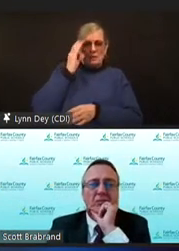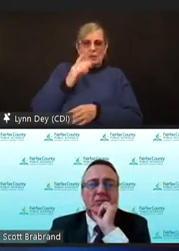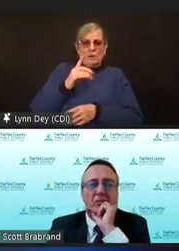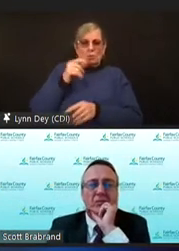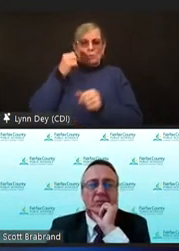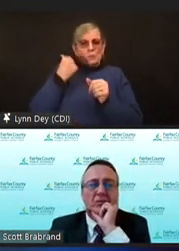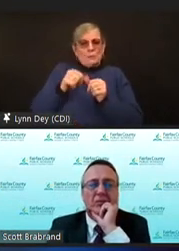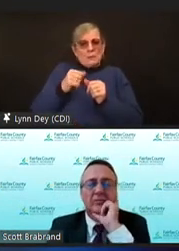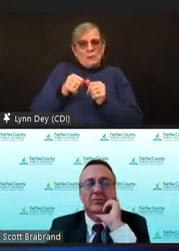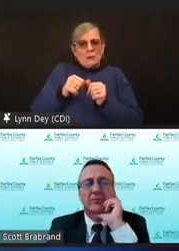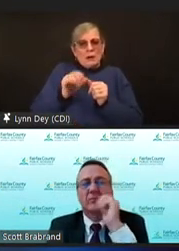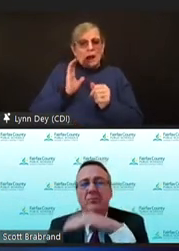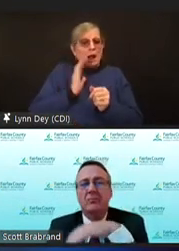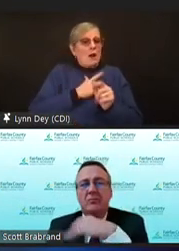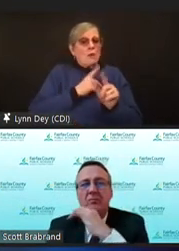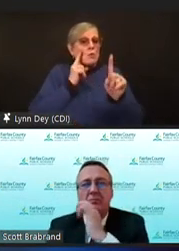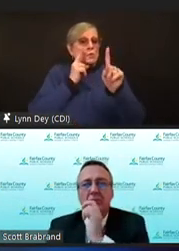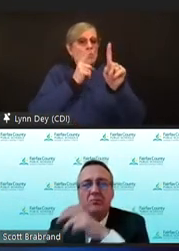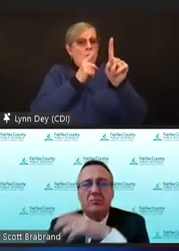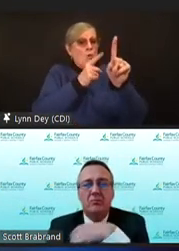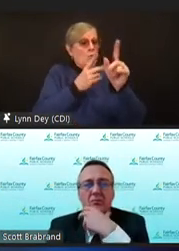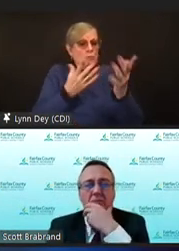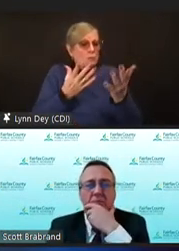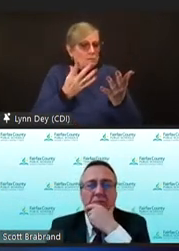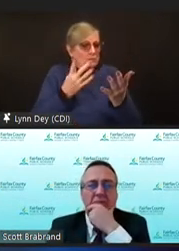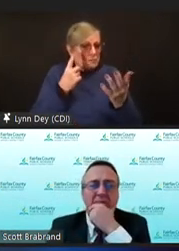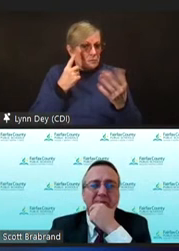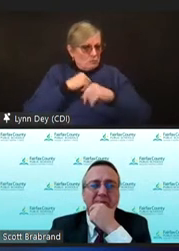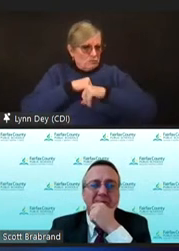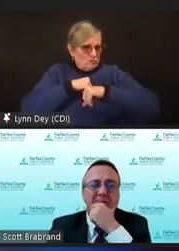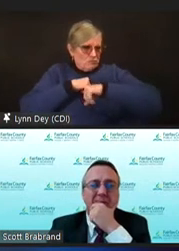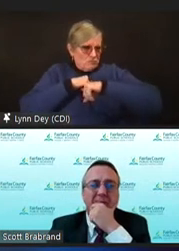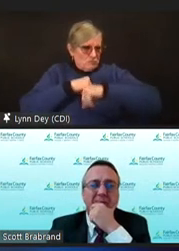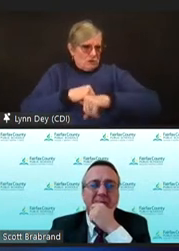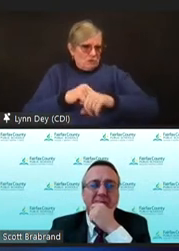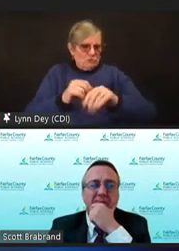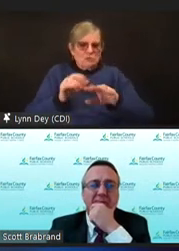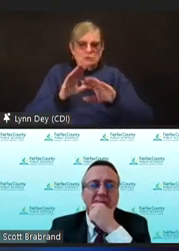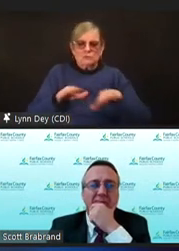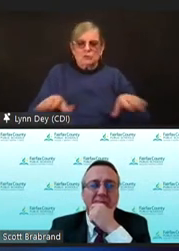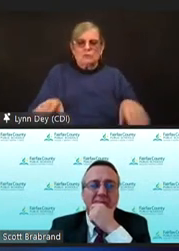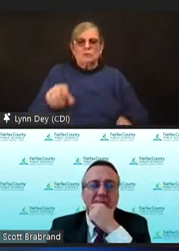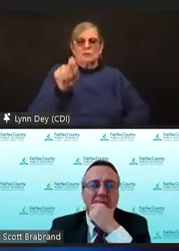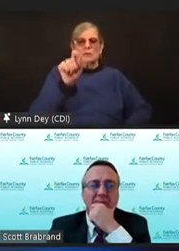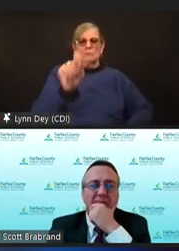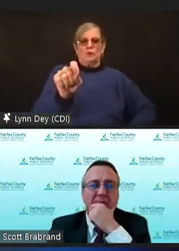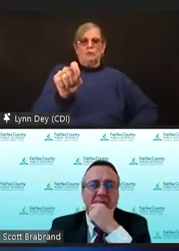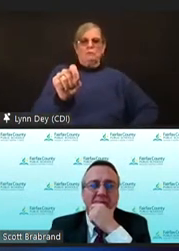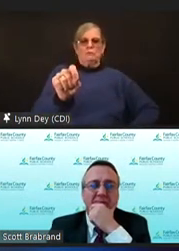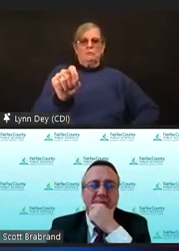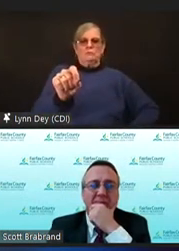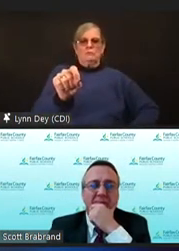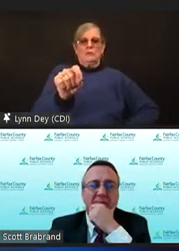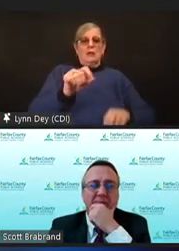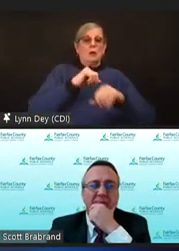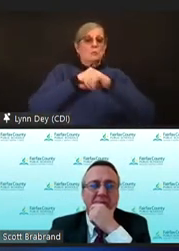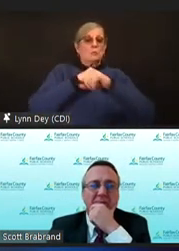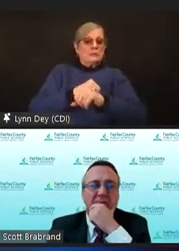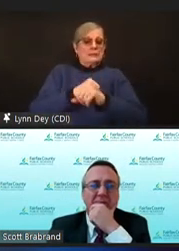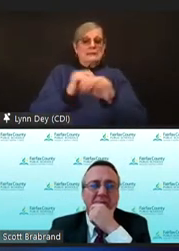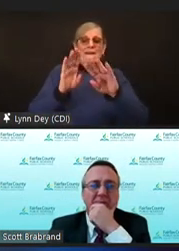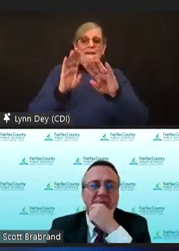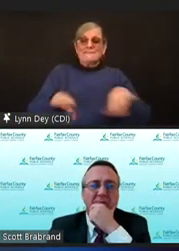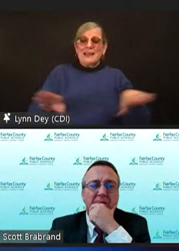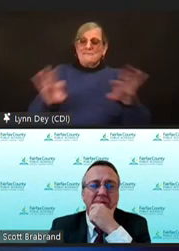pediatric healthcare community, which is to basically protect kids, to protect their families, to protect our communities. And it